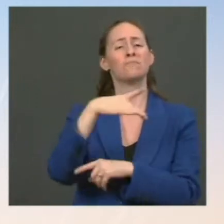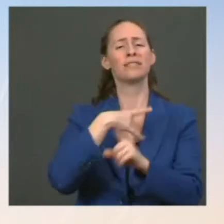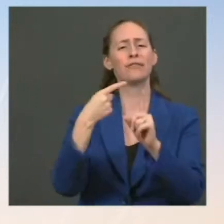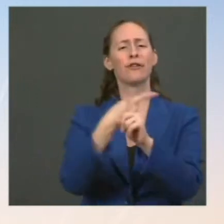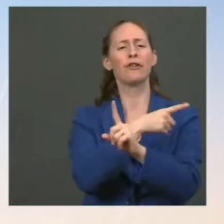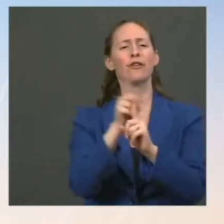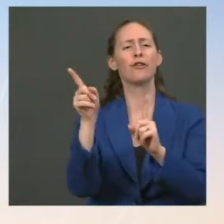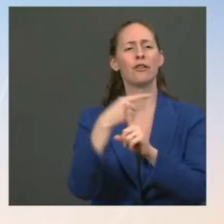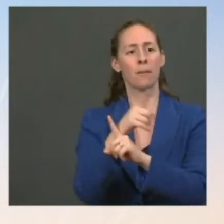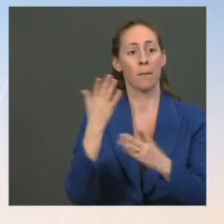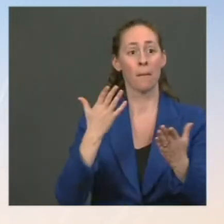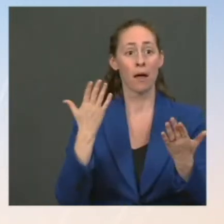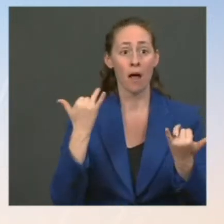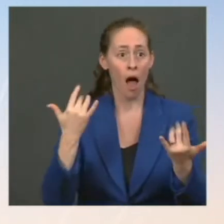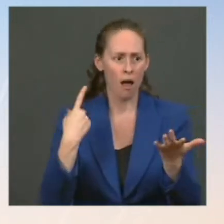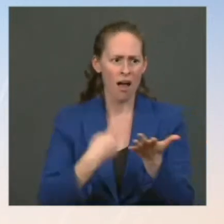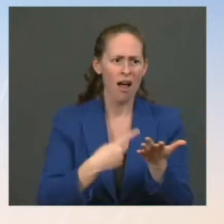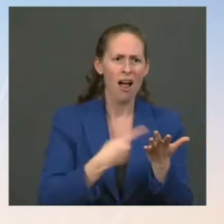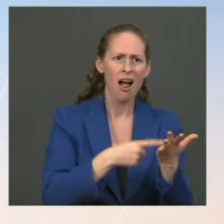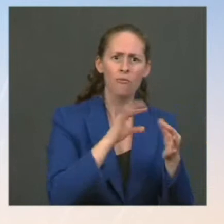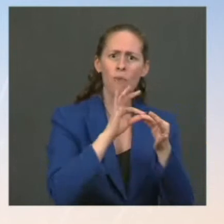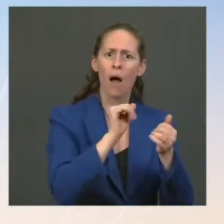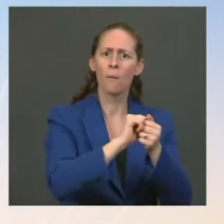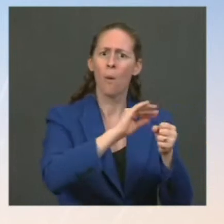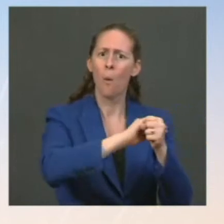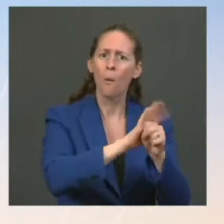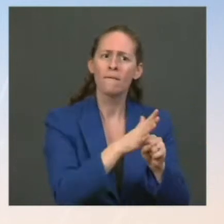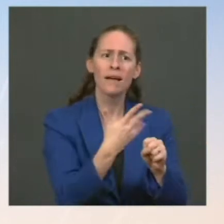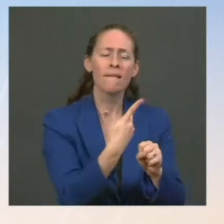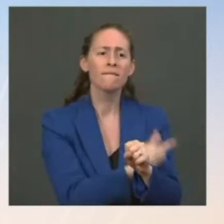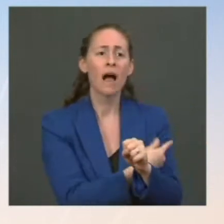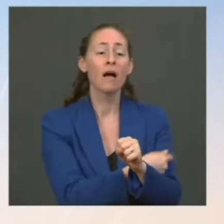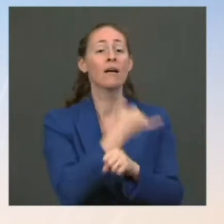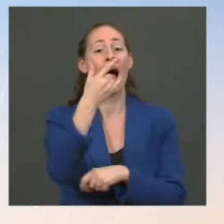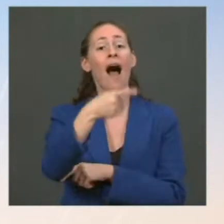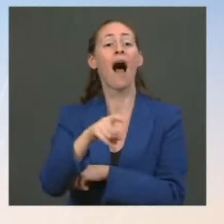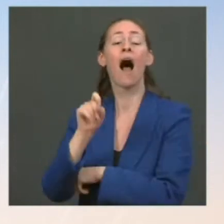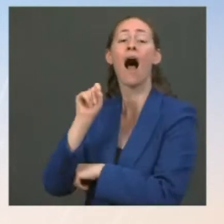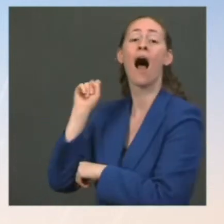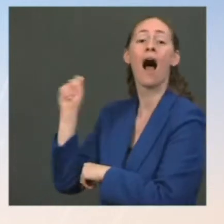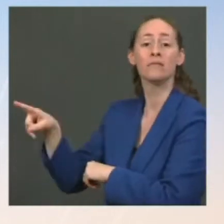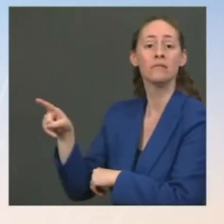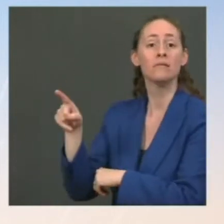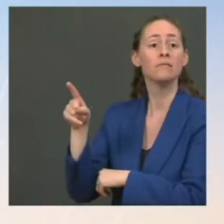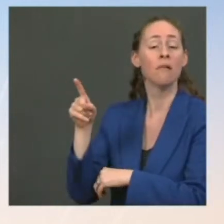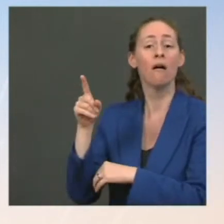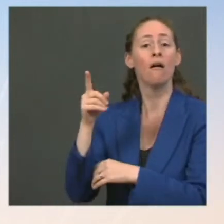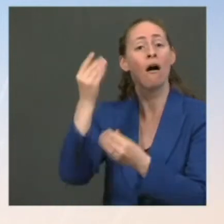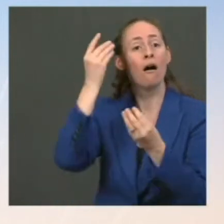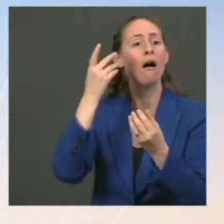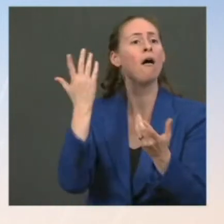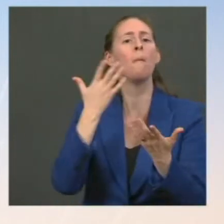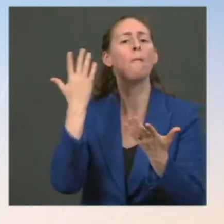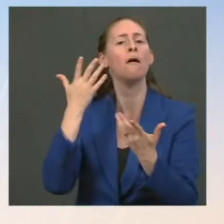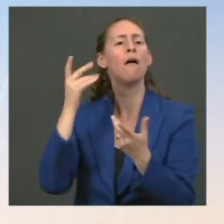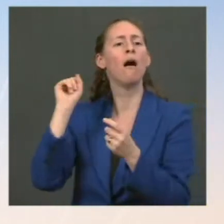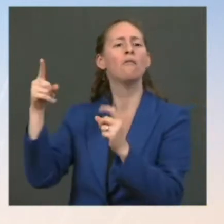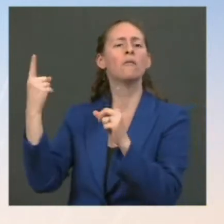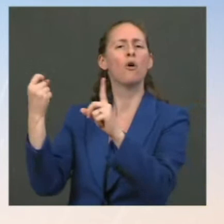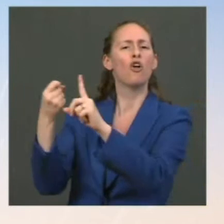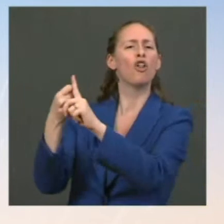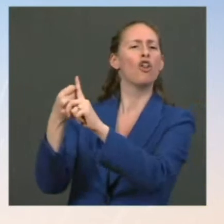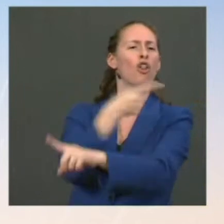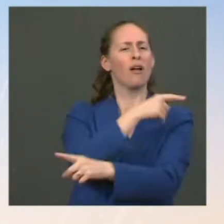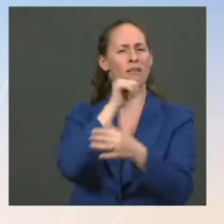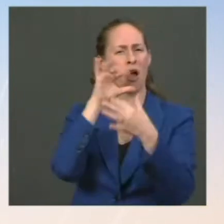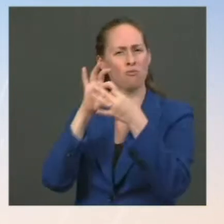about that. He might want to talk about, and some of the questions are not always about the topic he's talking about in that day. I don't think it was meant to be a hard cut at the